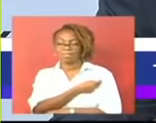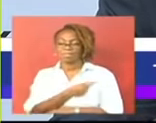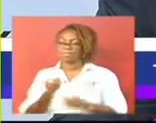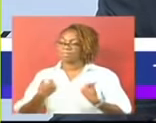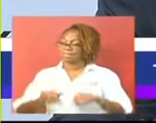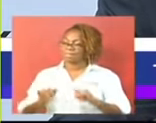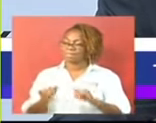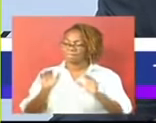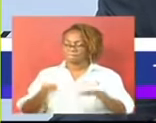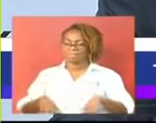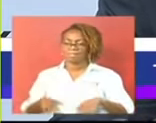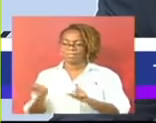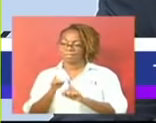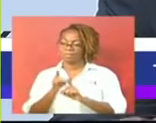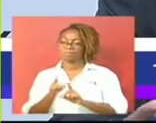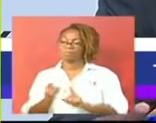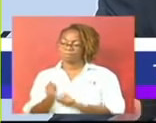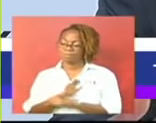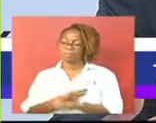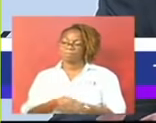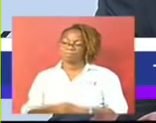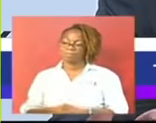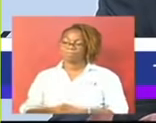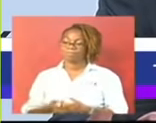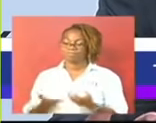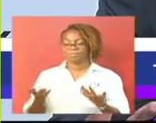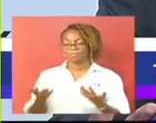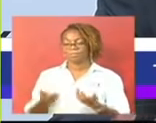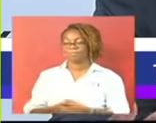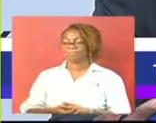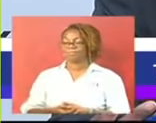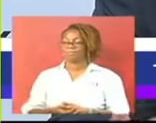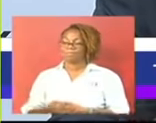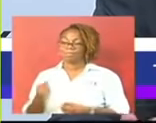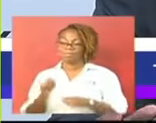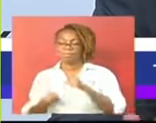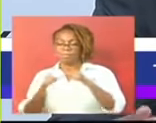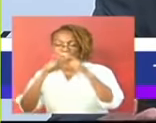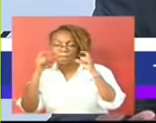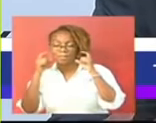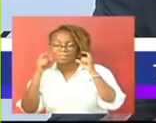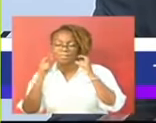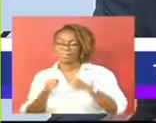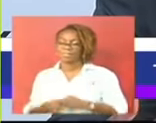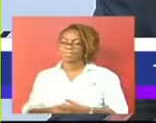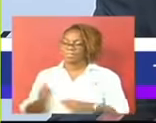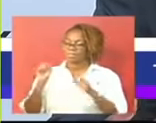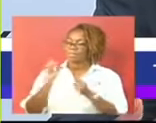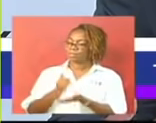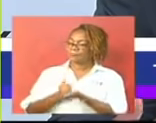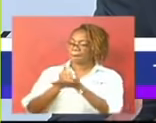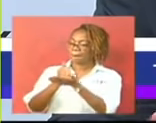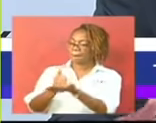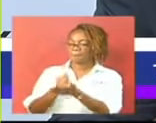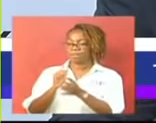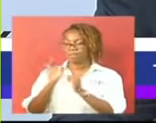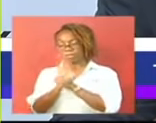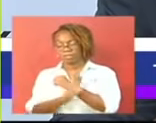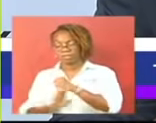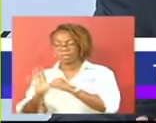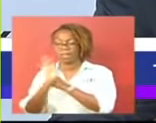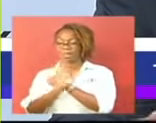virus even though you're infected, and therefore your masks are an even better form of protection because now they have less work to